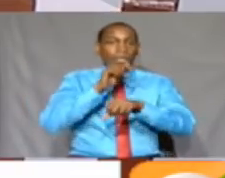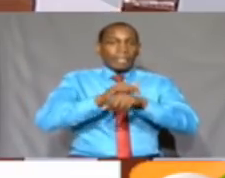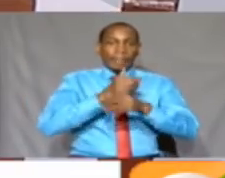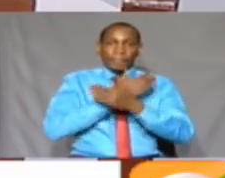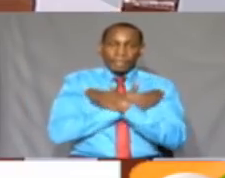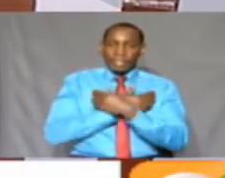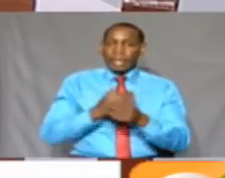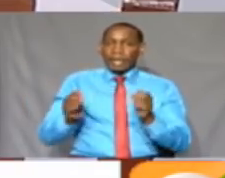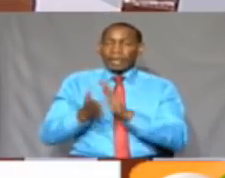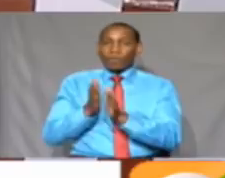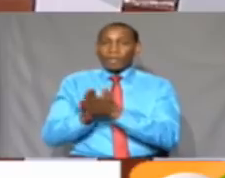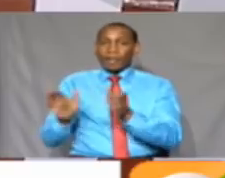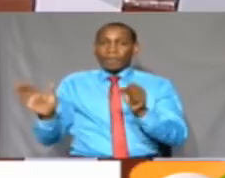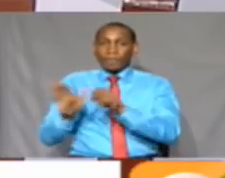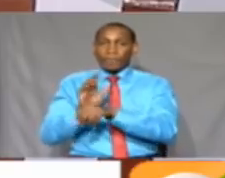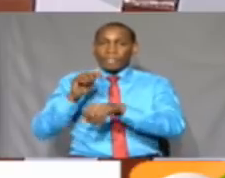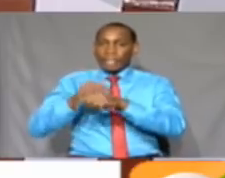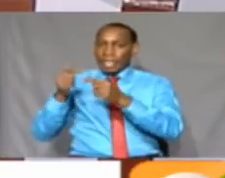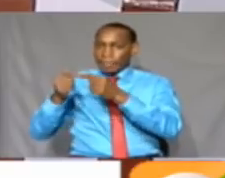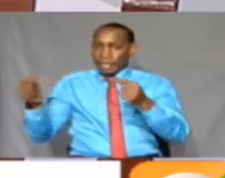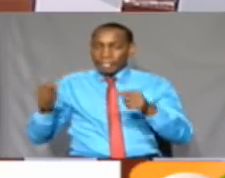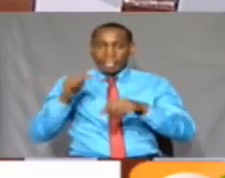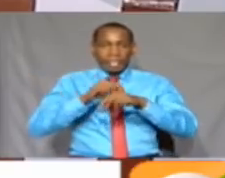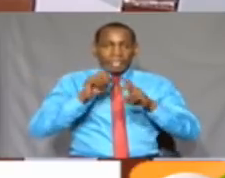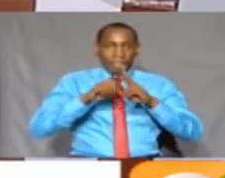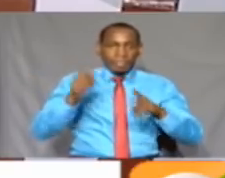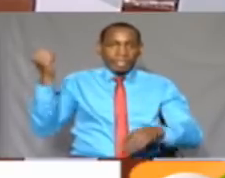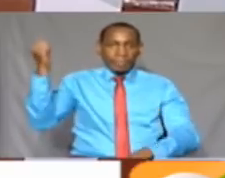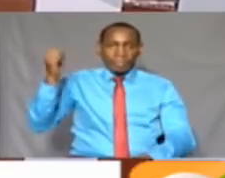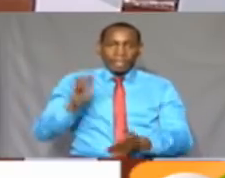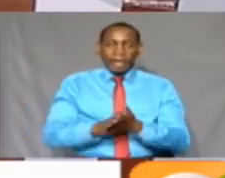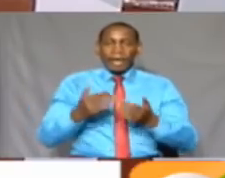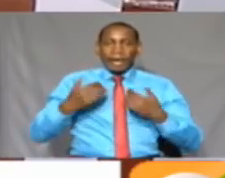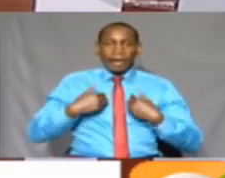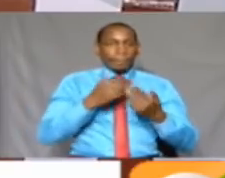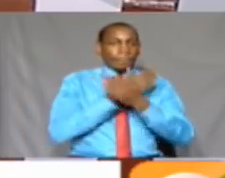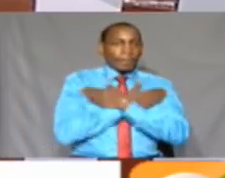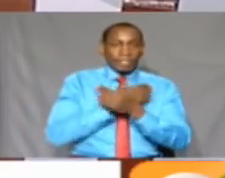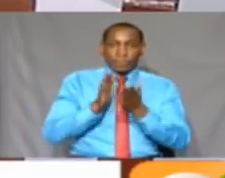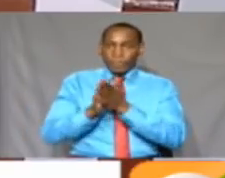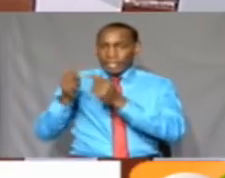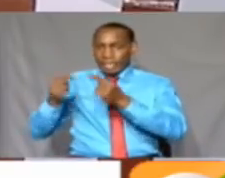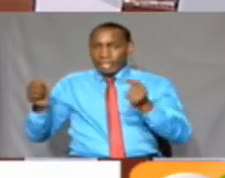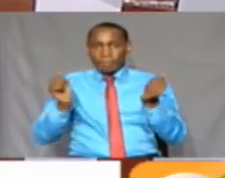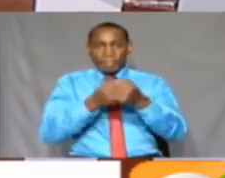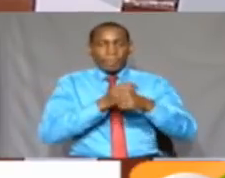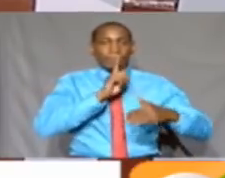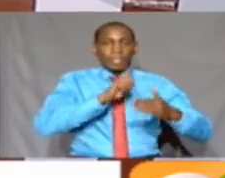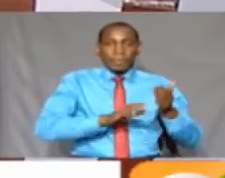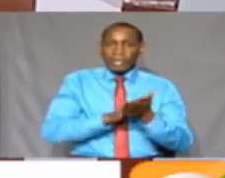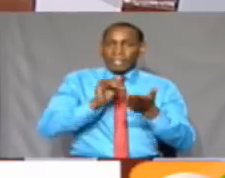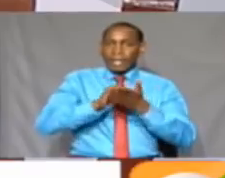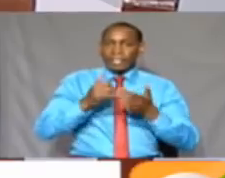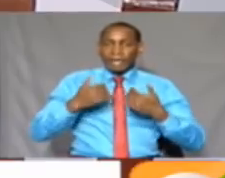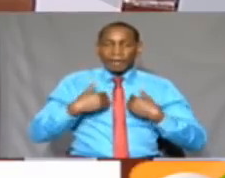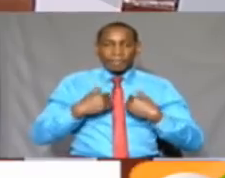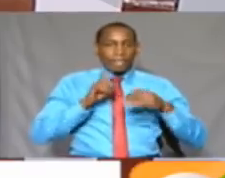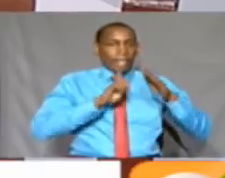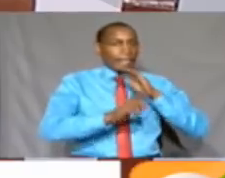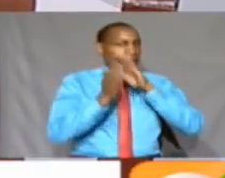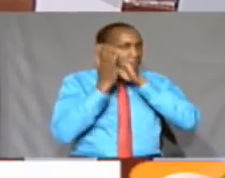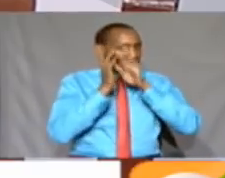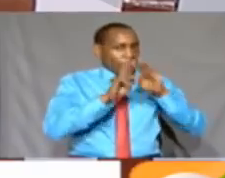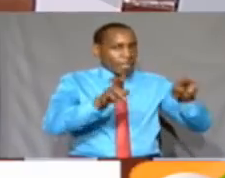no permanent enemies. Once you get into politics, you get into frenemies arena. So you can't say that somebody has gotten into bedroom. Which